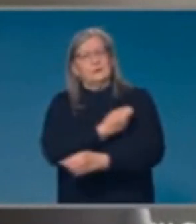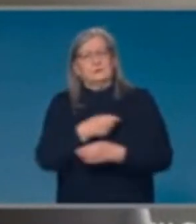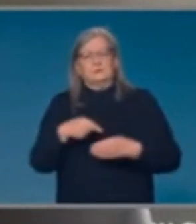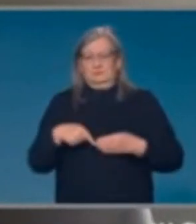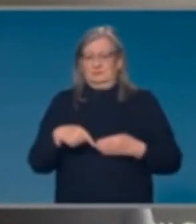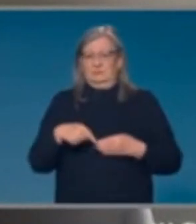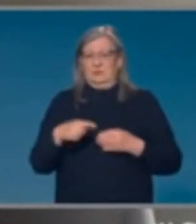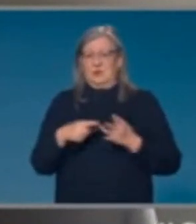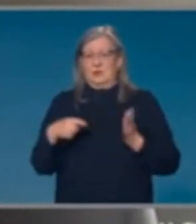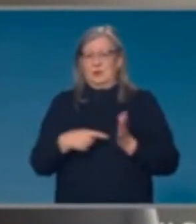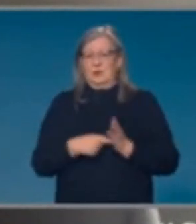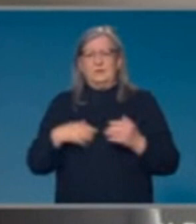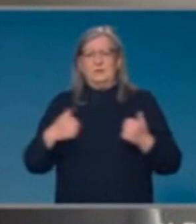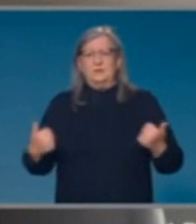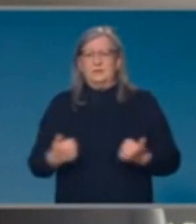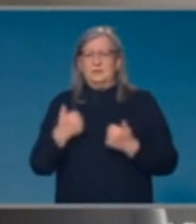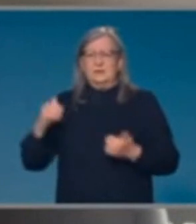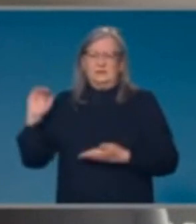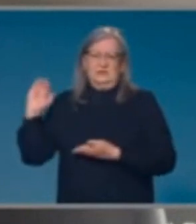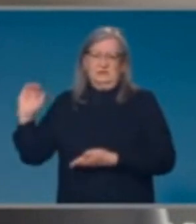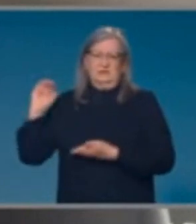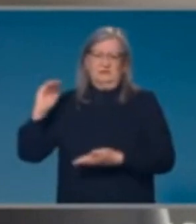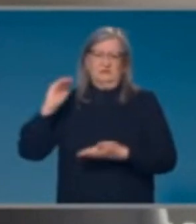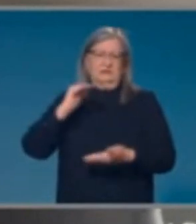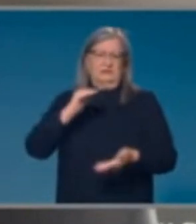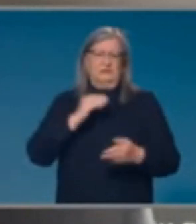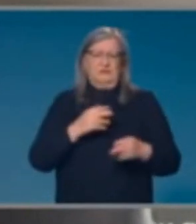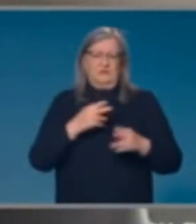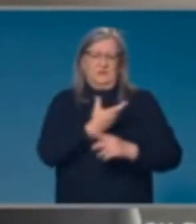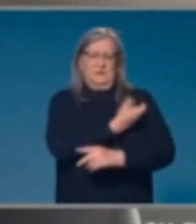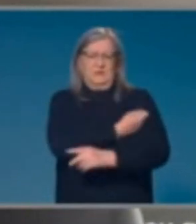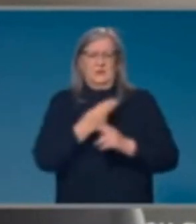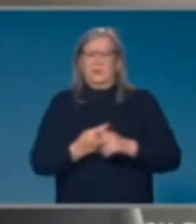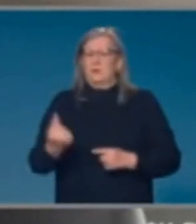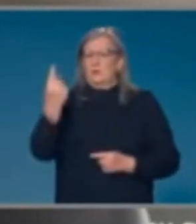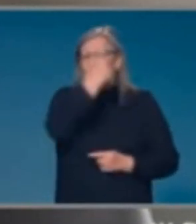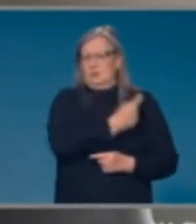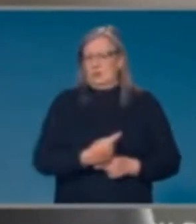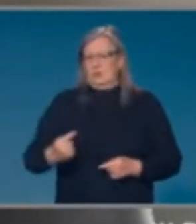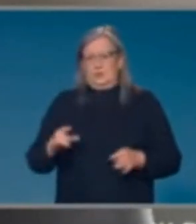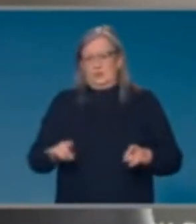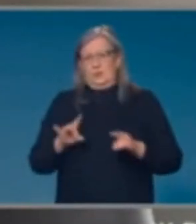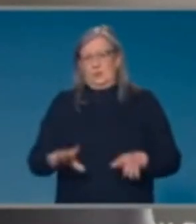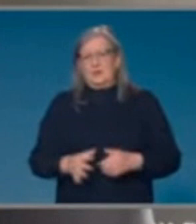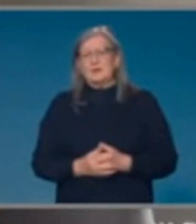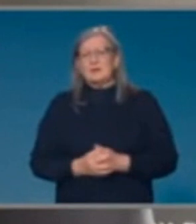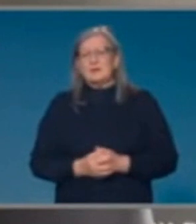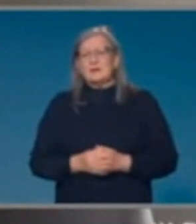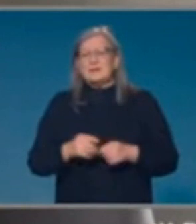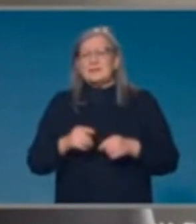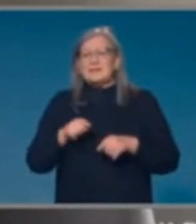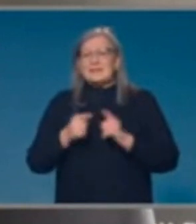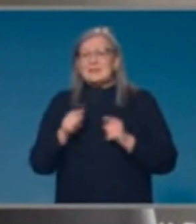large numbers of doses available in states and territories. There are places in GPs